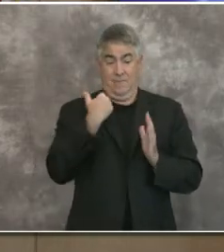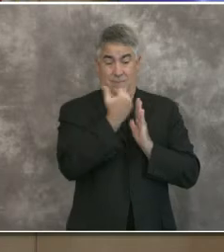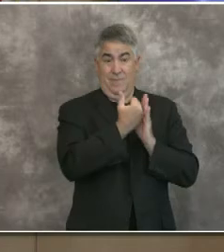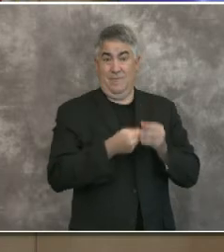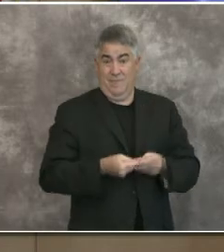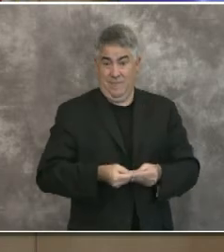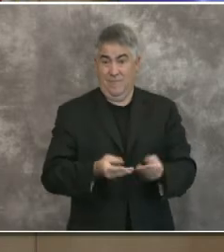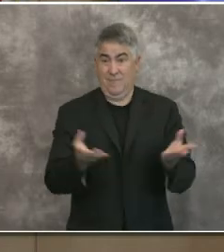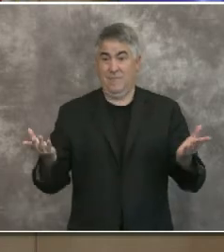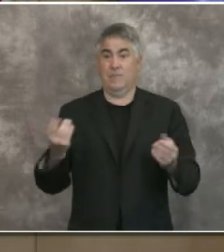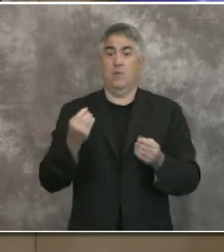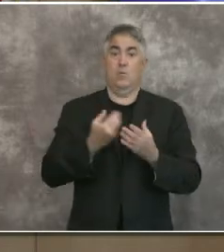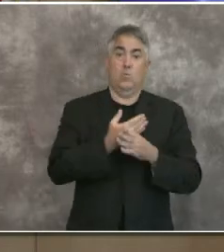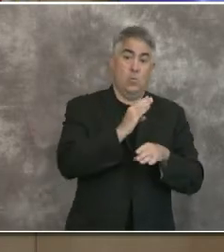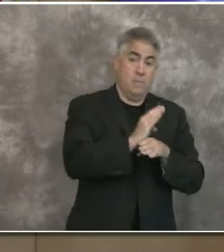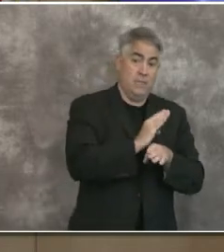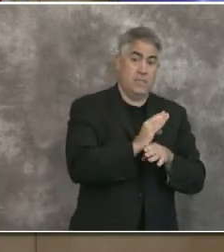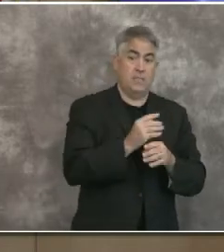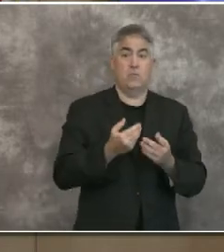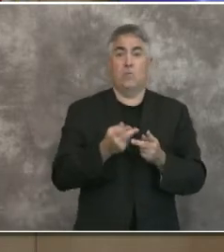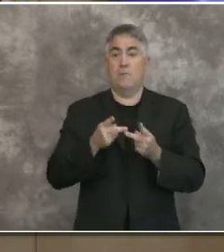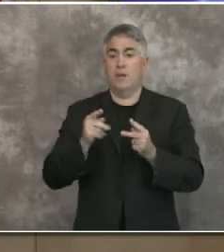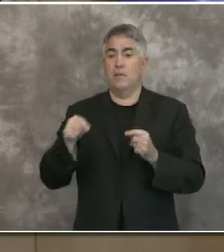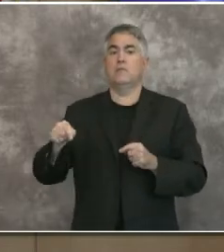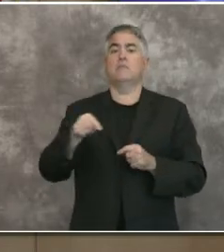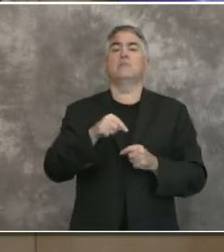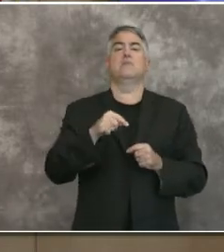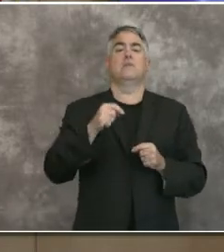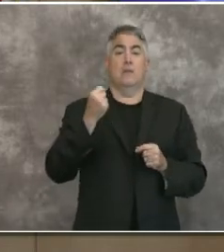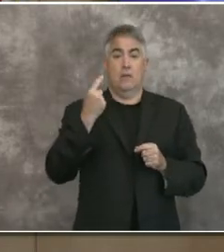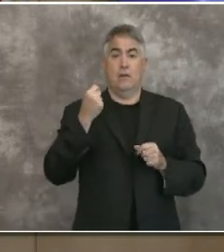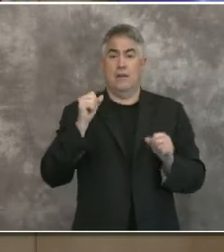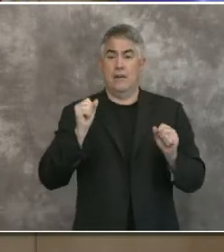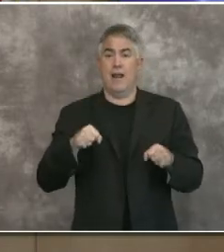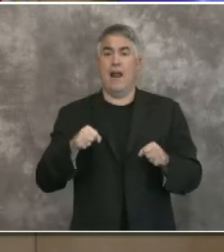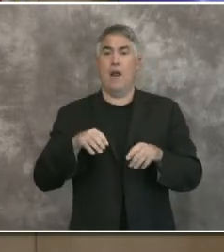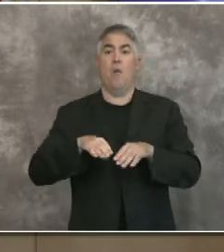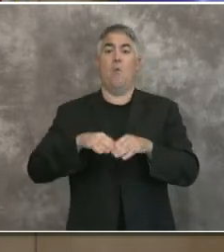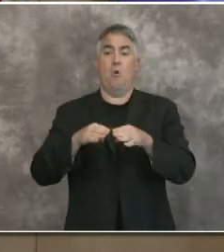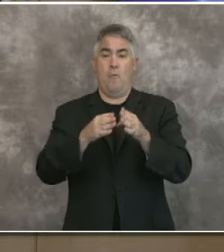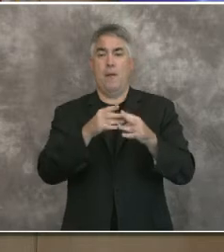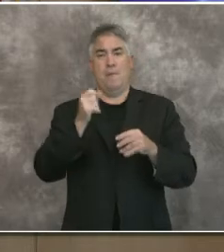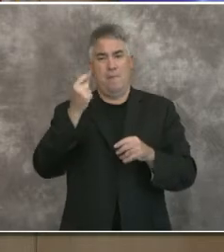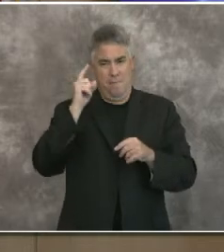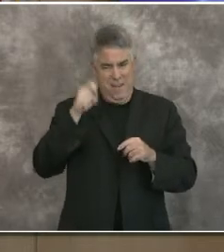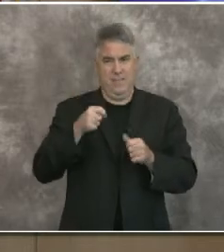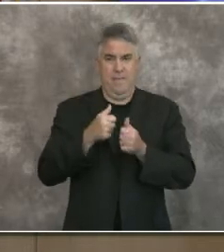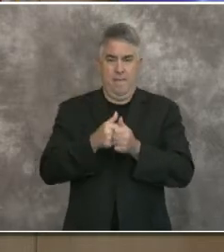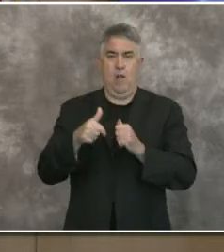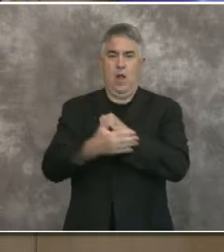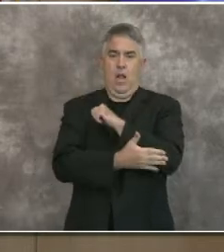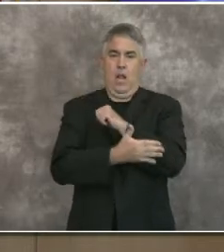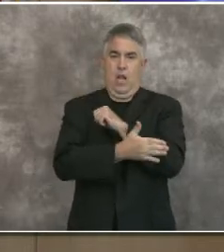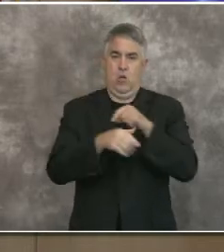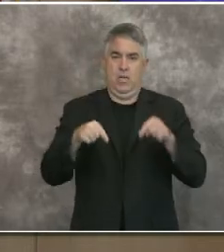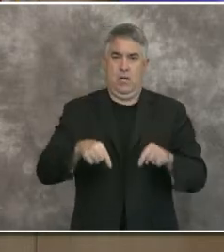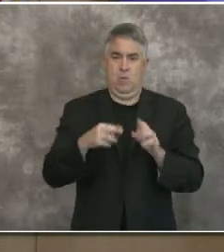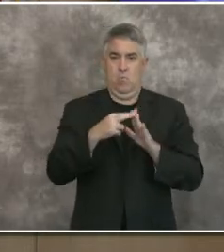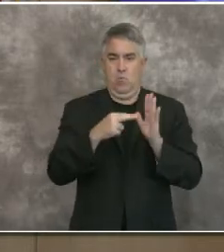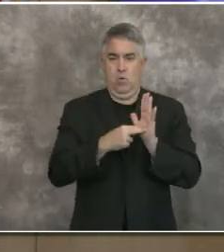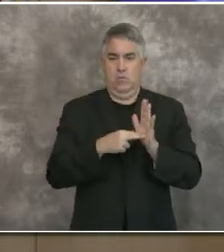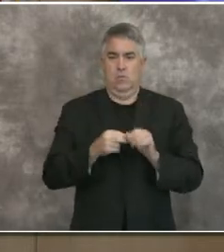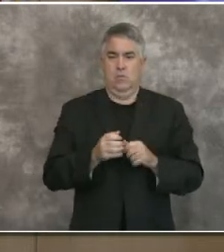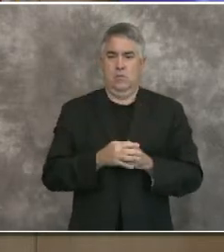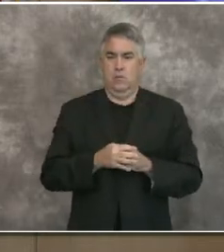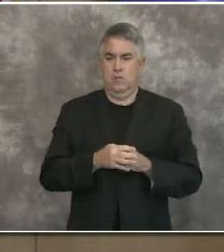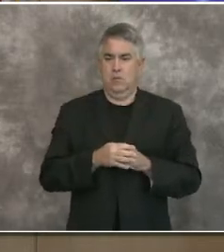entities that will be allowed to open at the county speed no sooner than June 12th. And so I'm going to